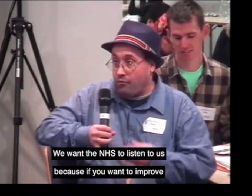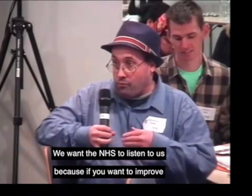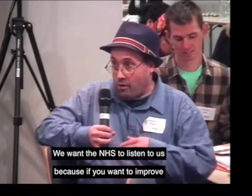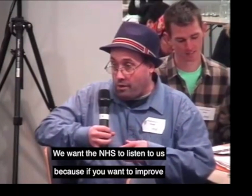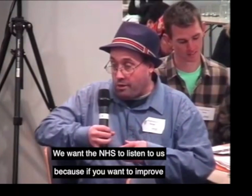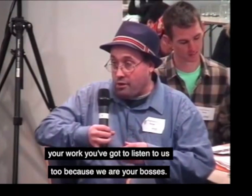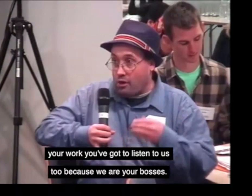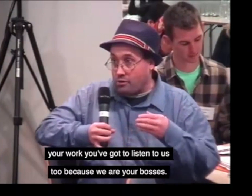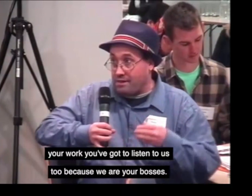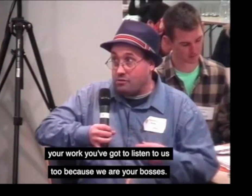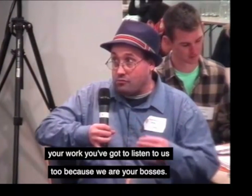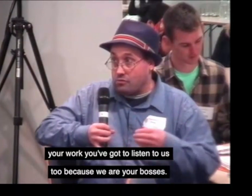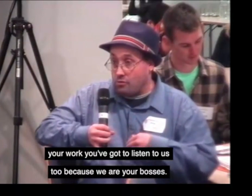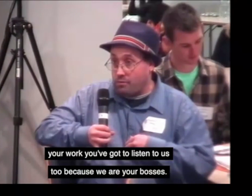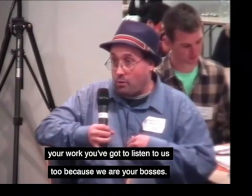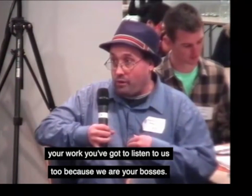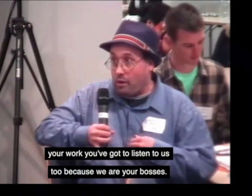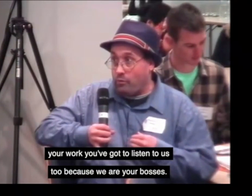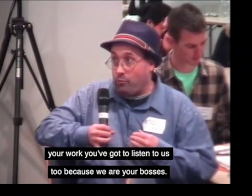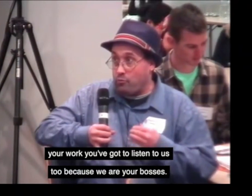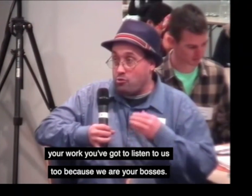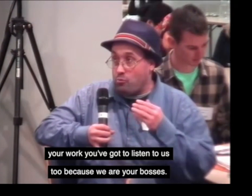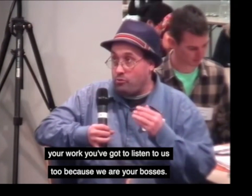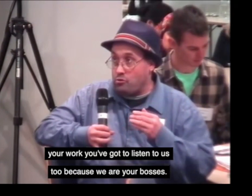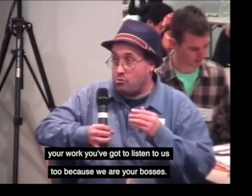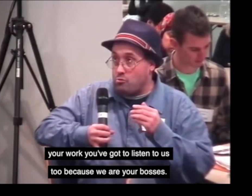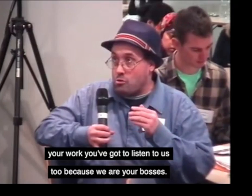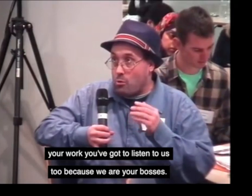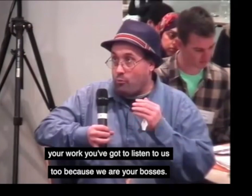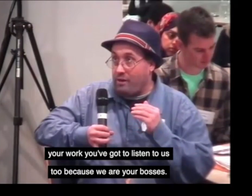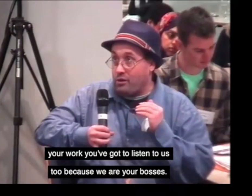you want to improve your work. You've got to listen to us too, because